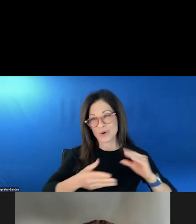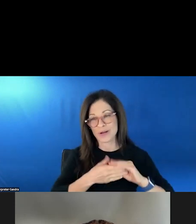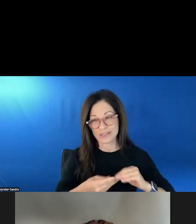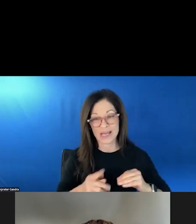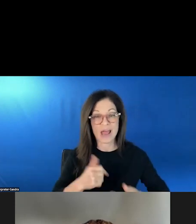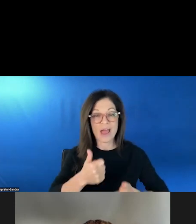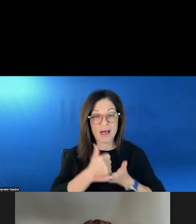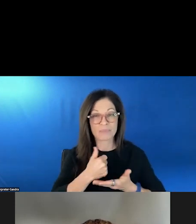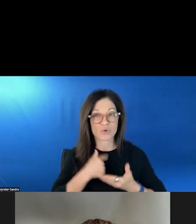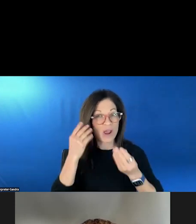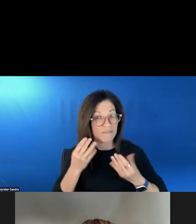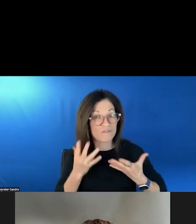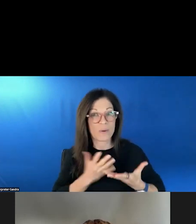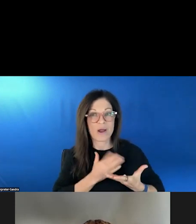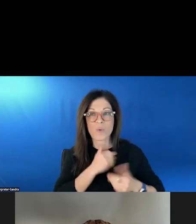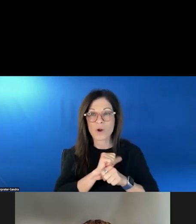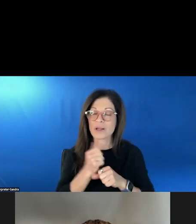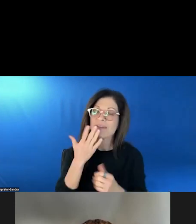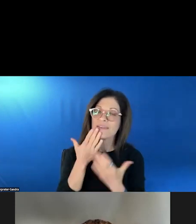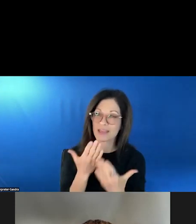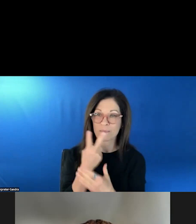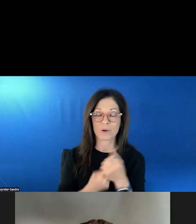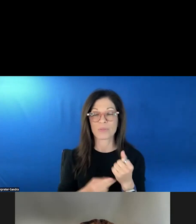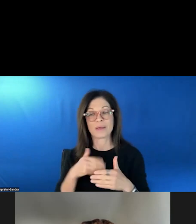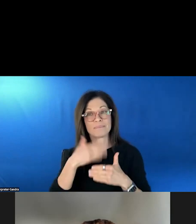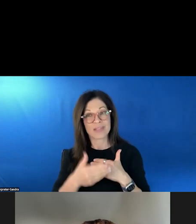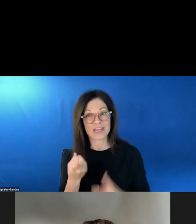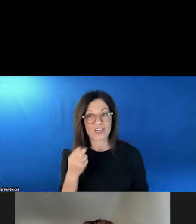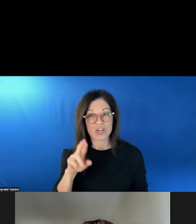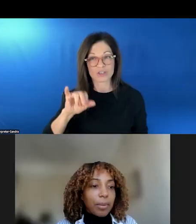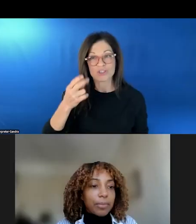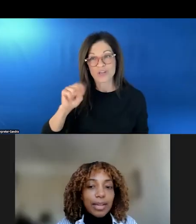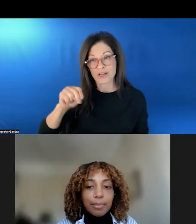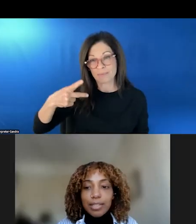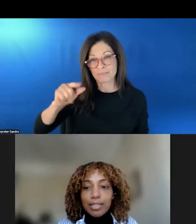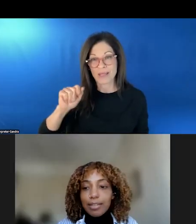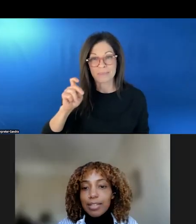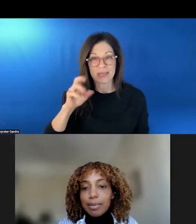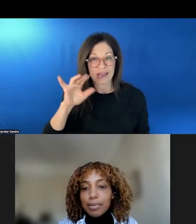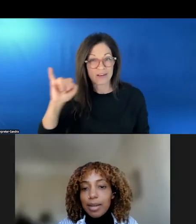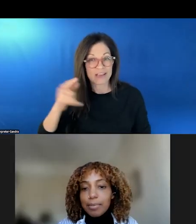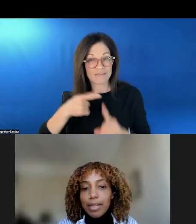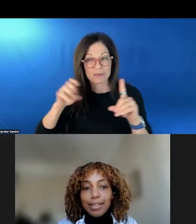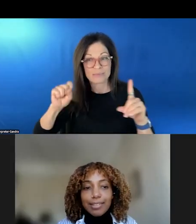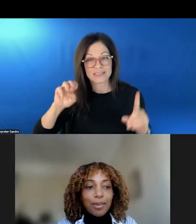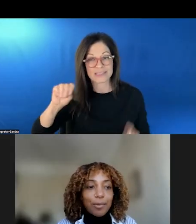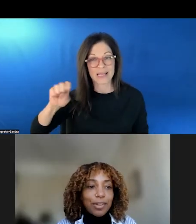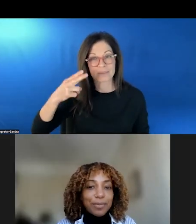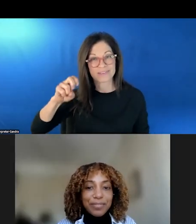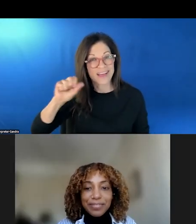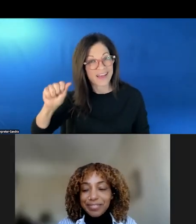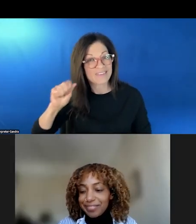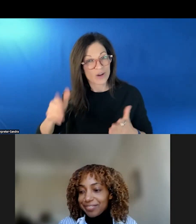work. So thank you both. Next up, we've got Dr. John Palmier from SAMHSA to give the SAMHSA update. John,